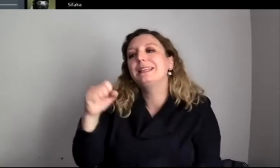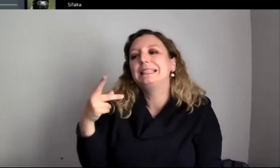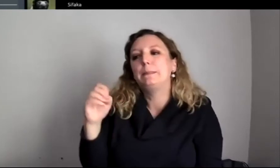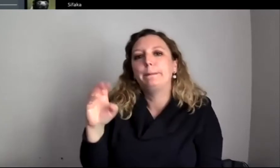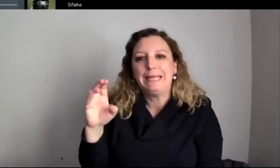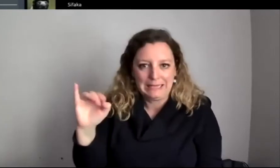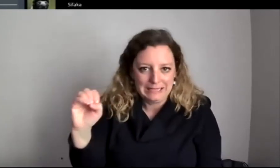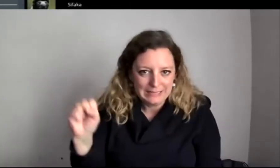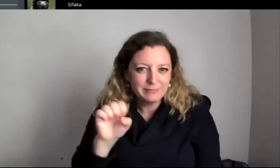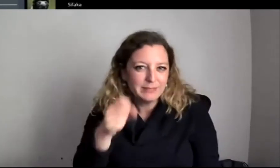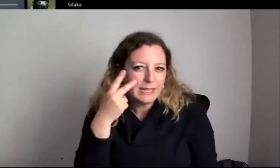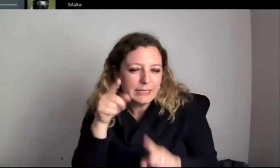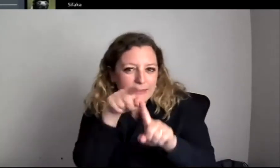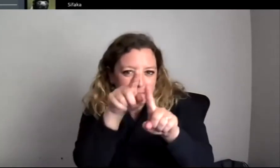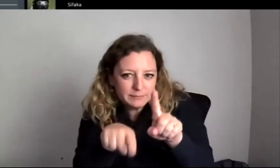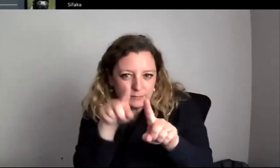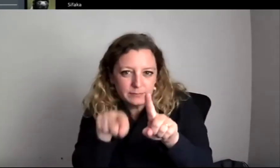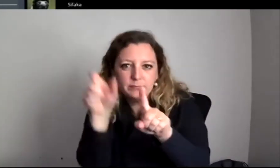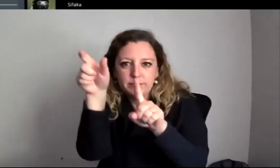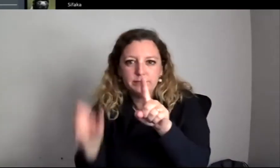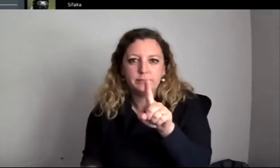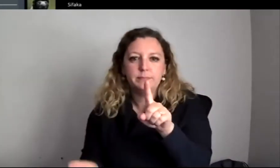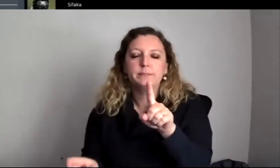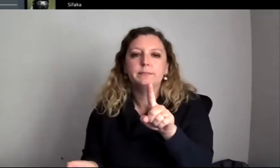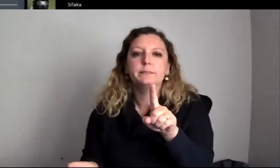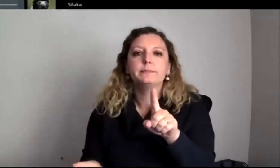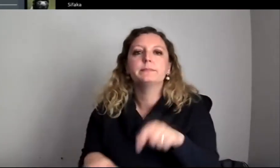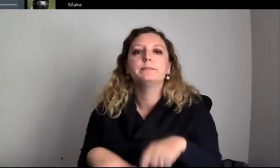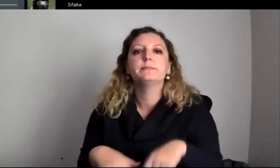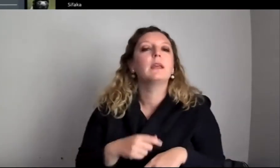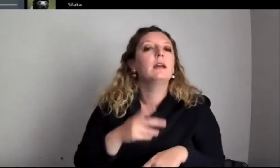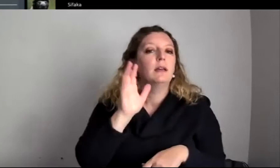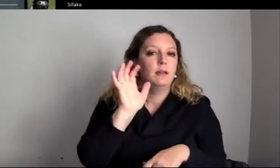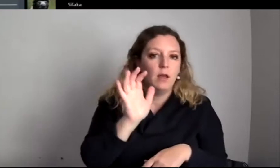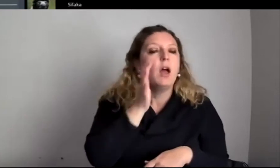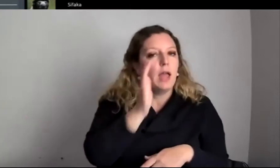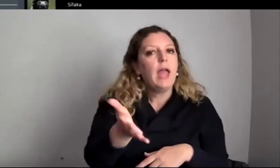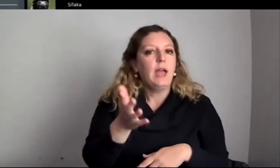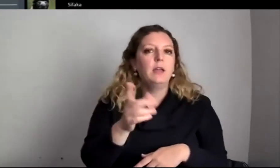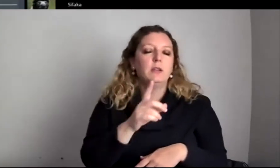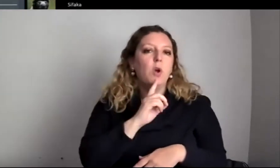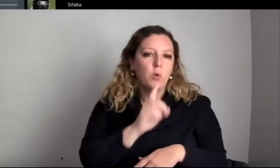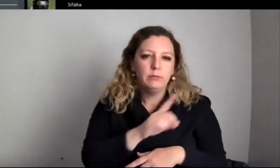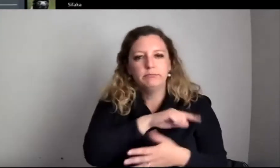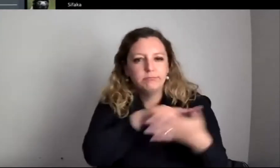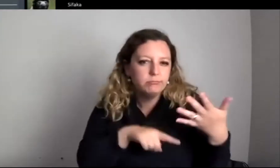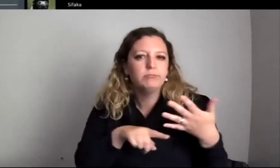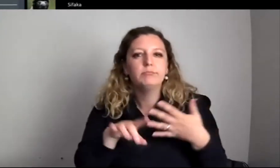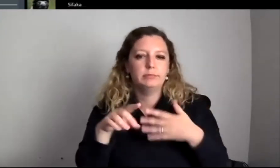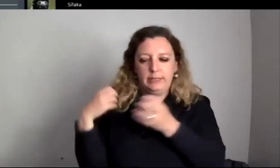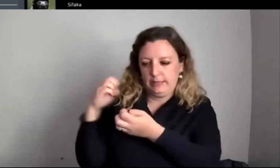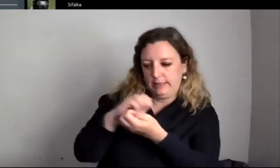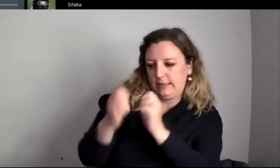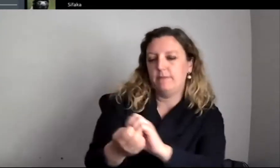see this down here at the bottom in this cladogram. And they're relatively ancient clades. So these animals evolved